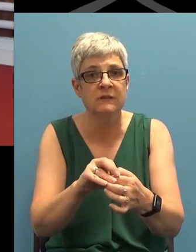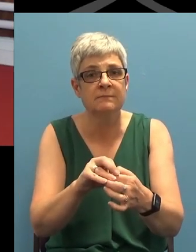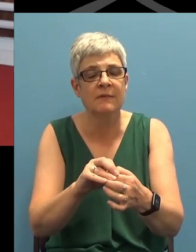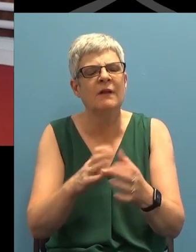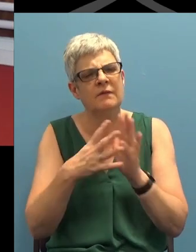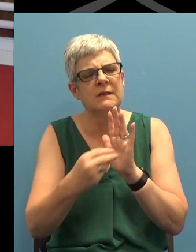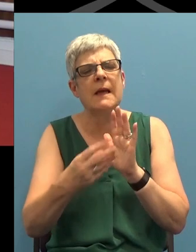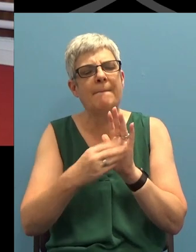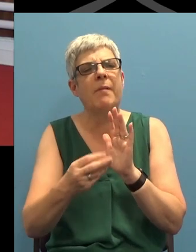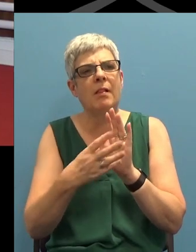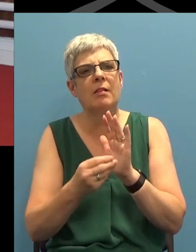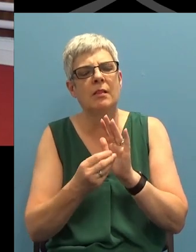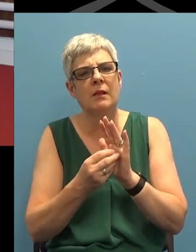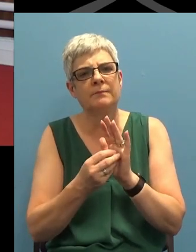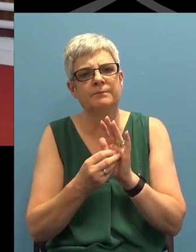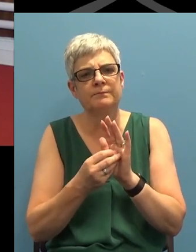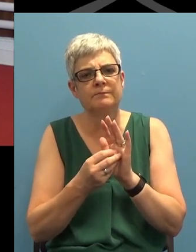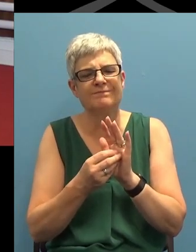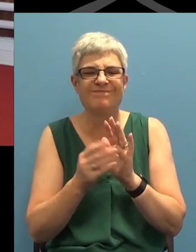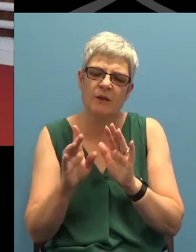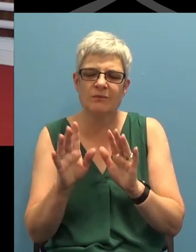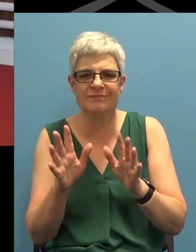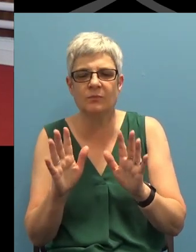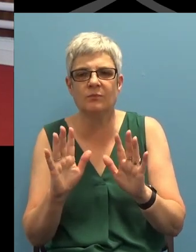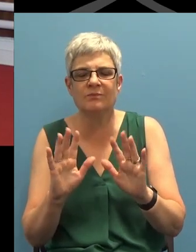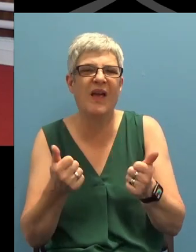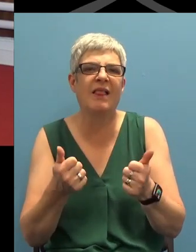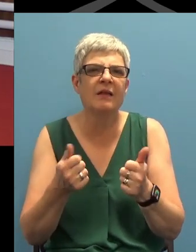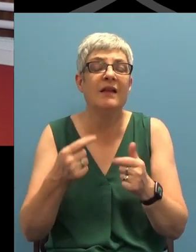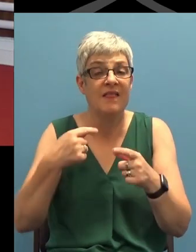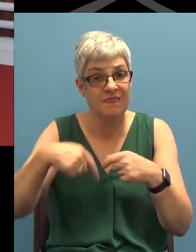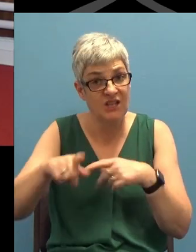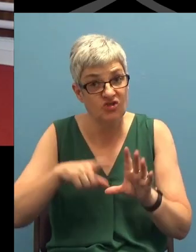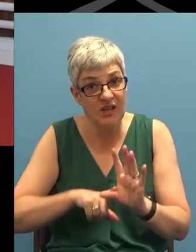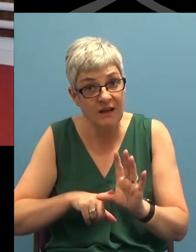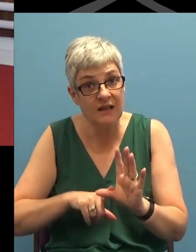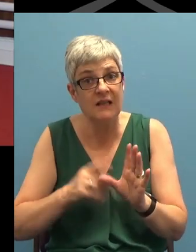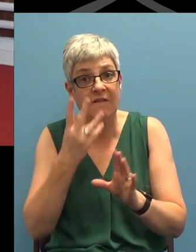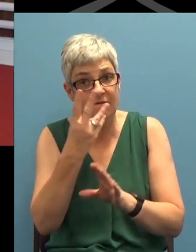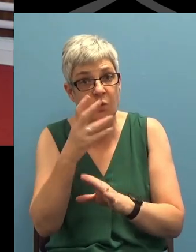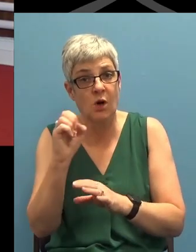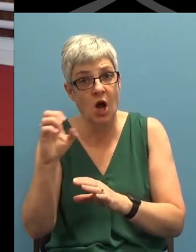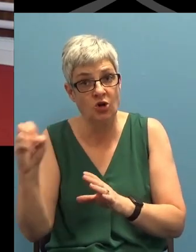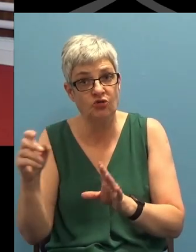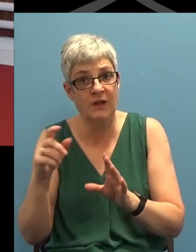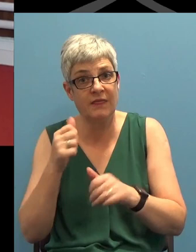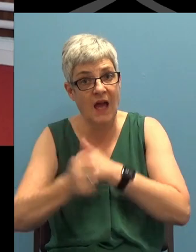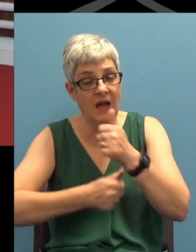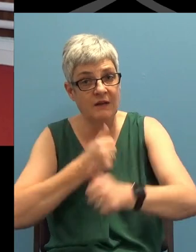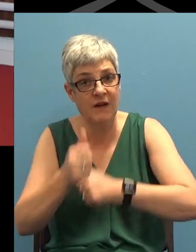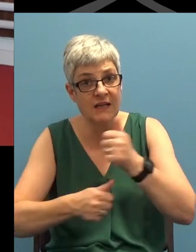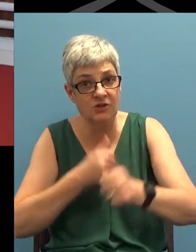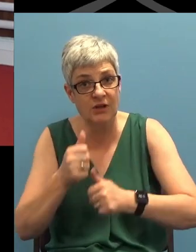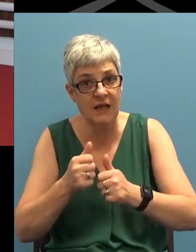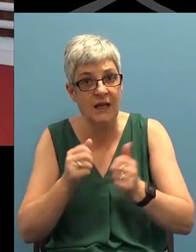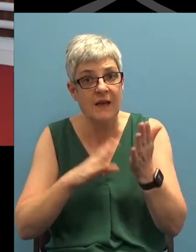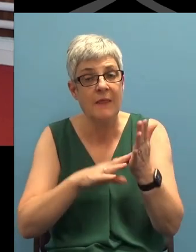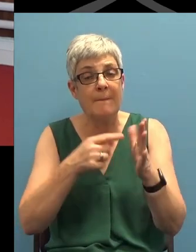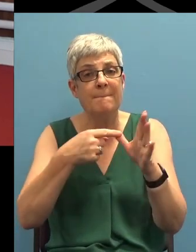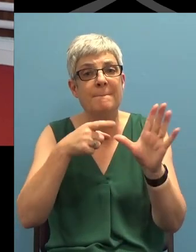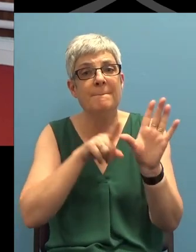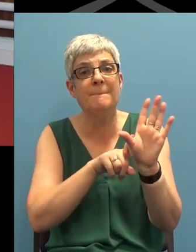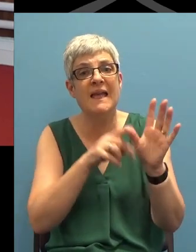And for example, well, this year is the 400th anniversary of the Mayflower